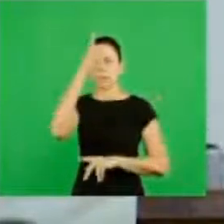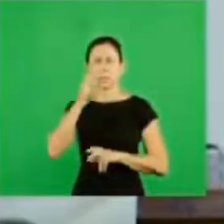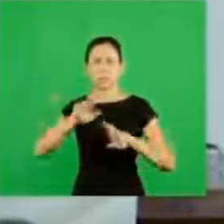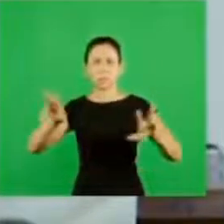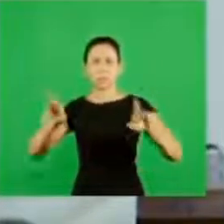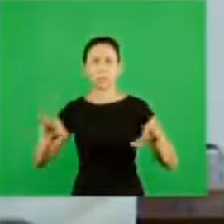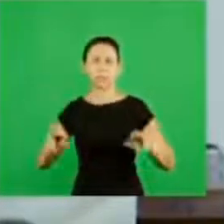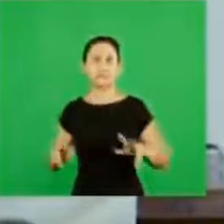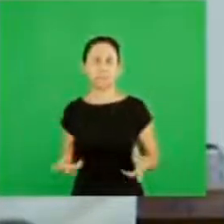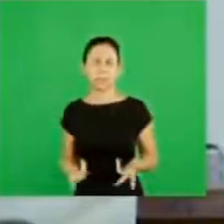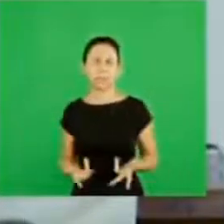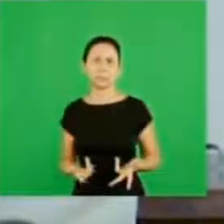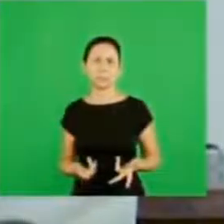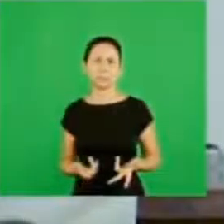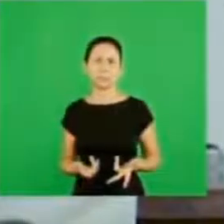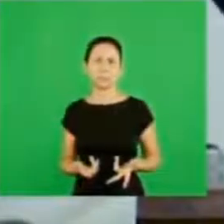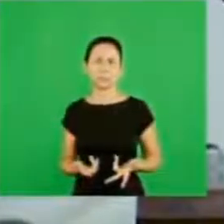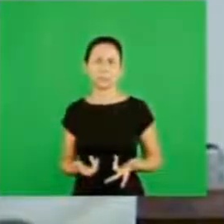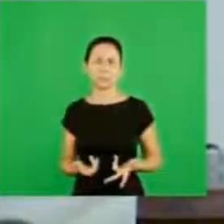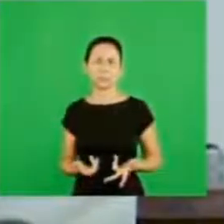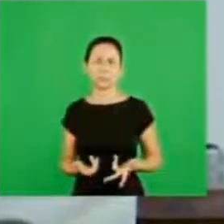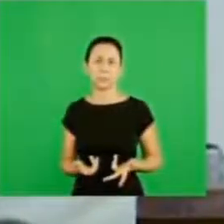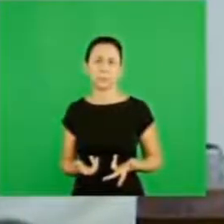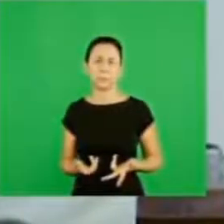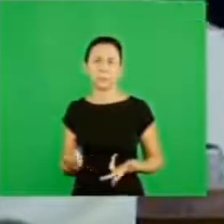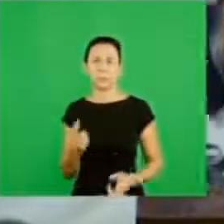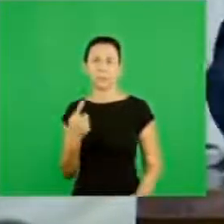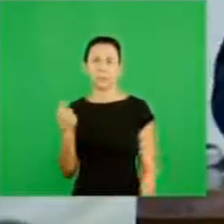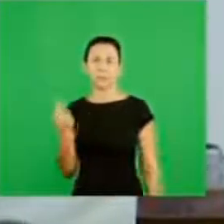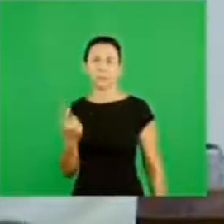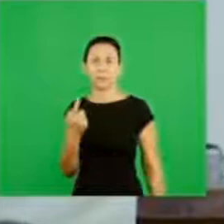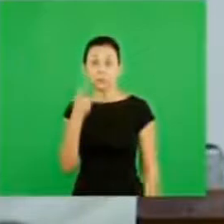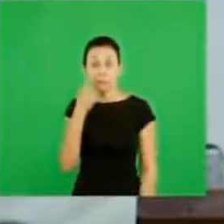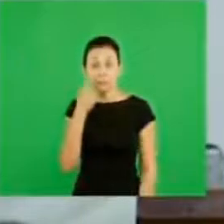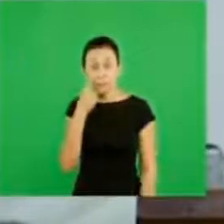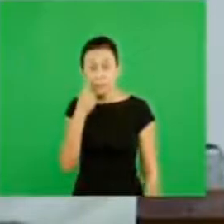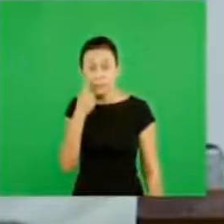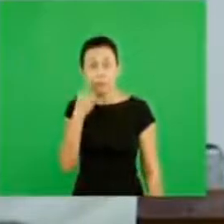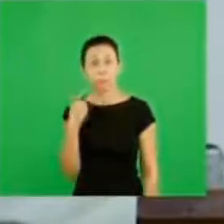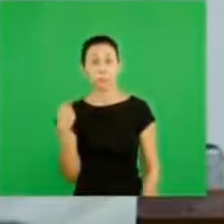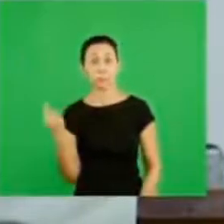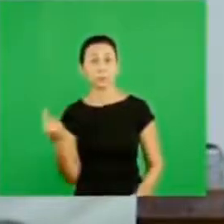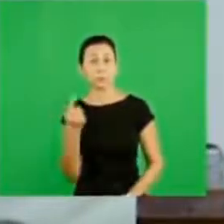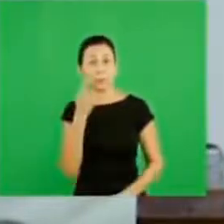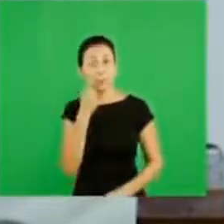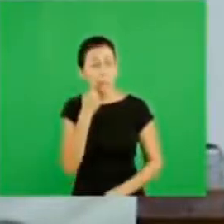was from the Eastern way of thinking, Western way of thinking?